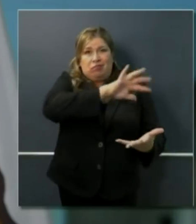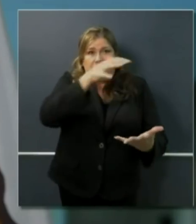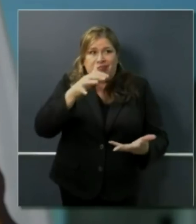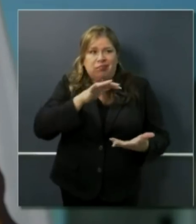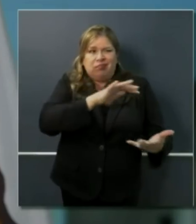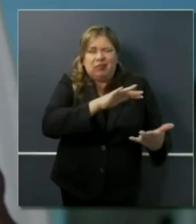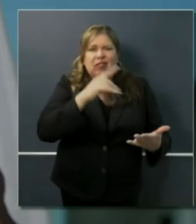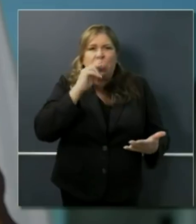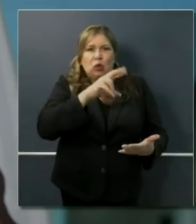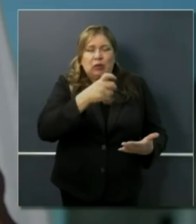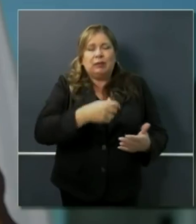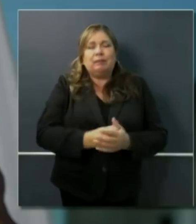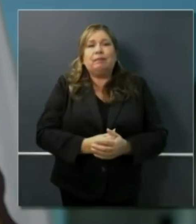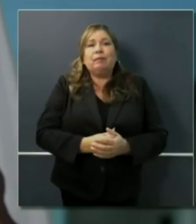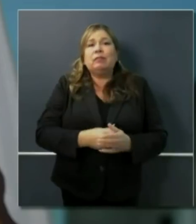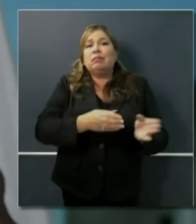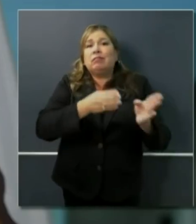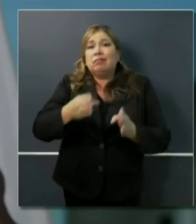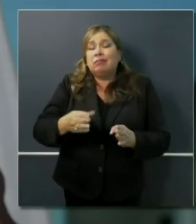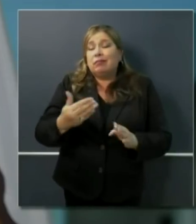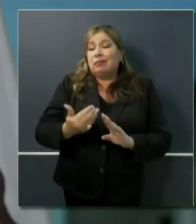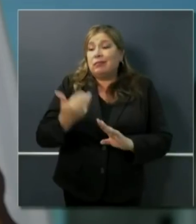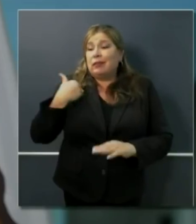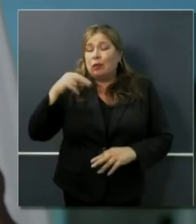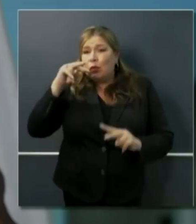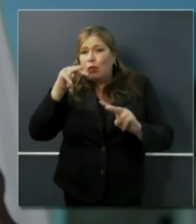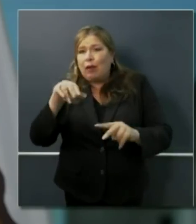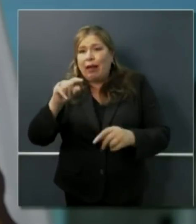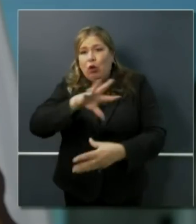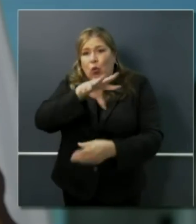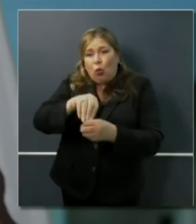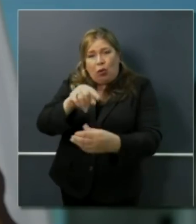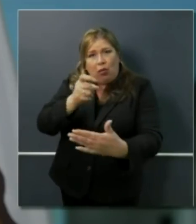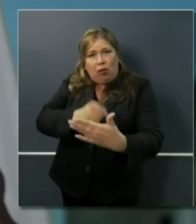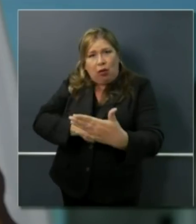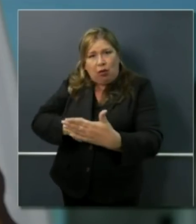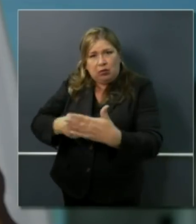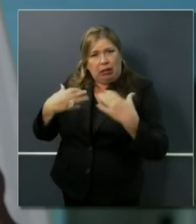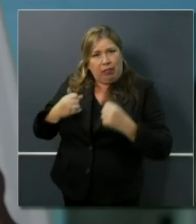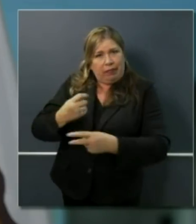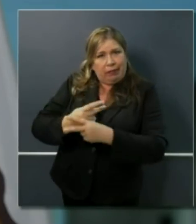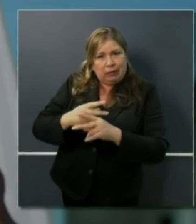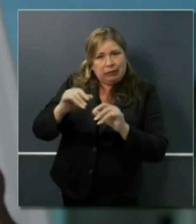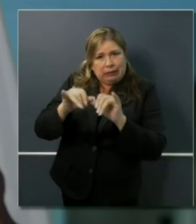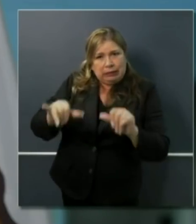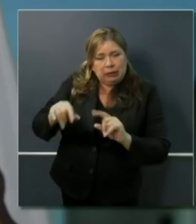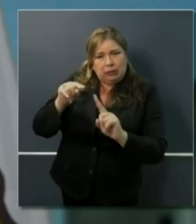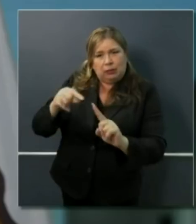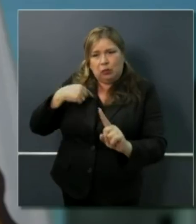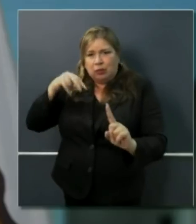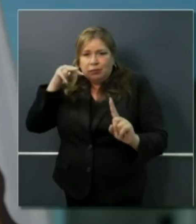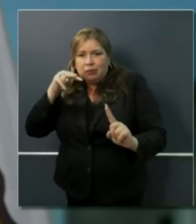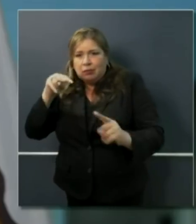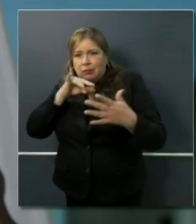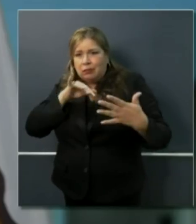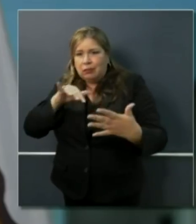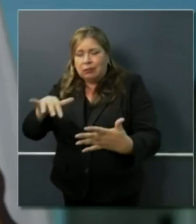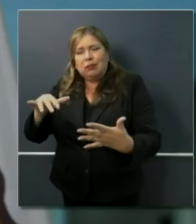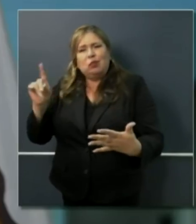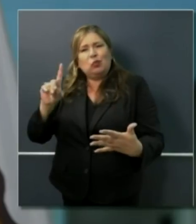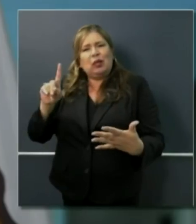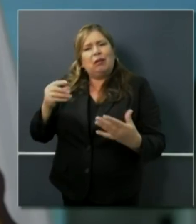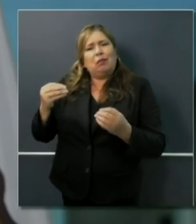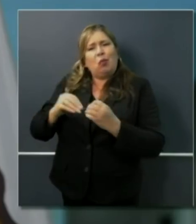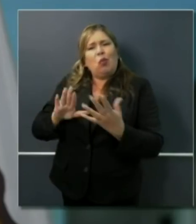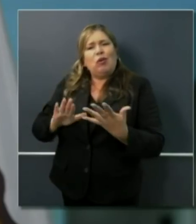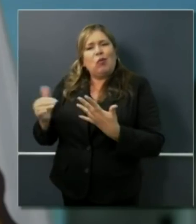months ago, seems like a year ago, on looking at total costs within the system and looking at more areas of transparency